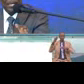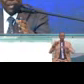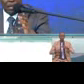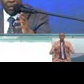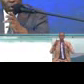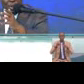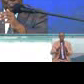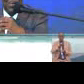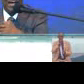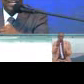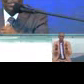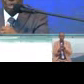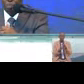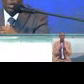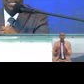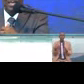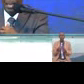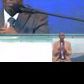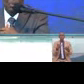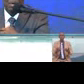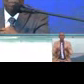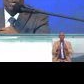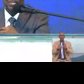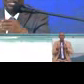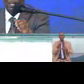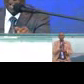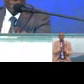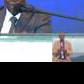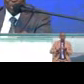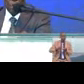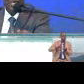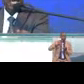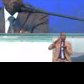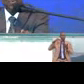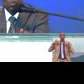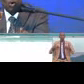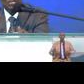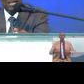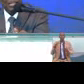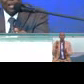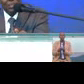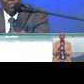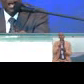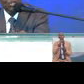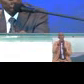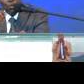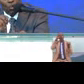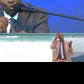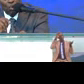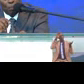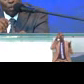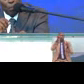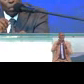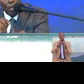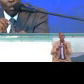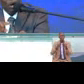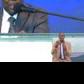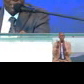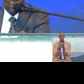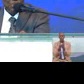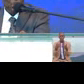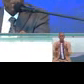transformed, that we wear a glorified body, heavenly body. That's the hope. Everyone that has